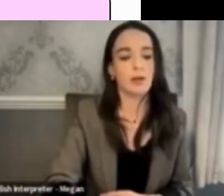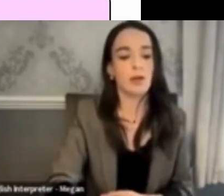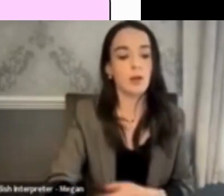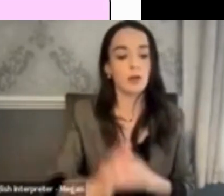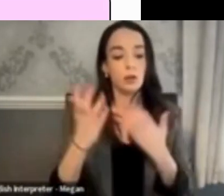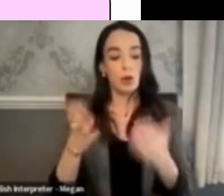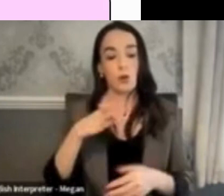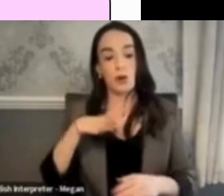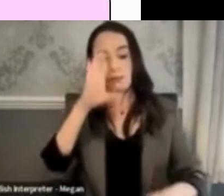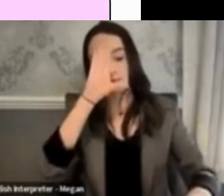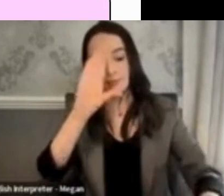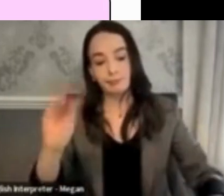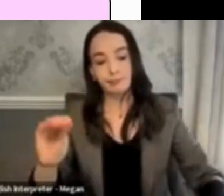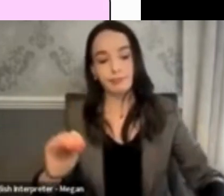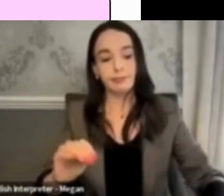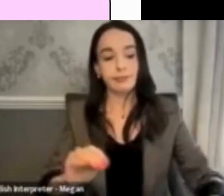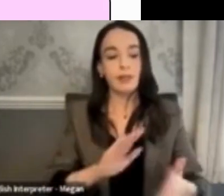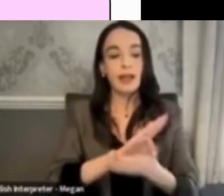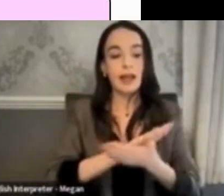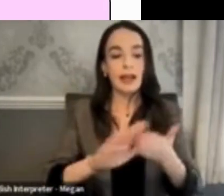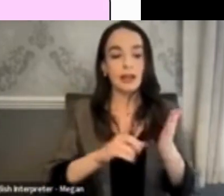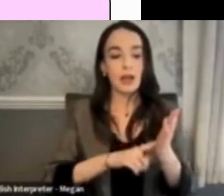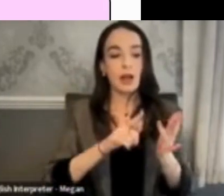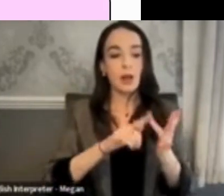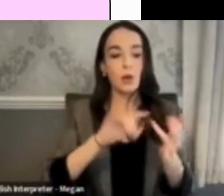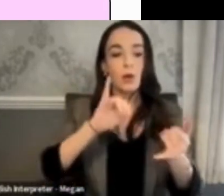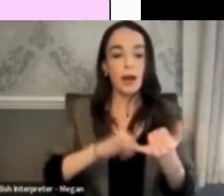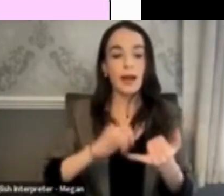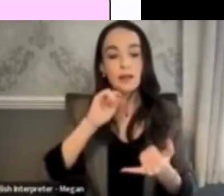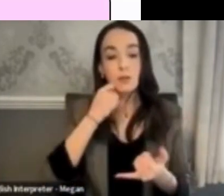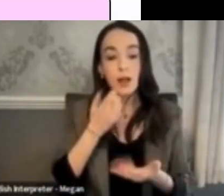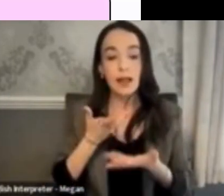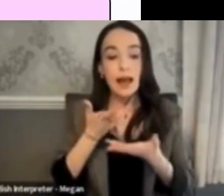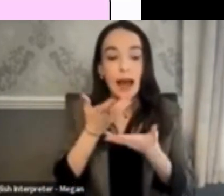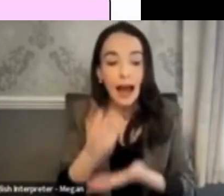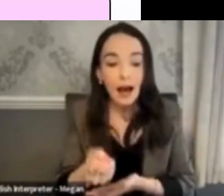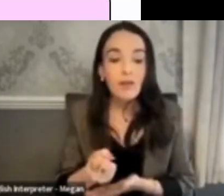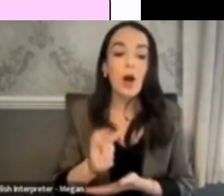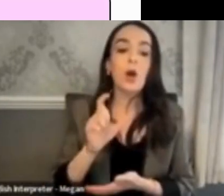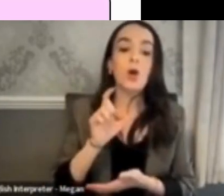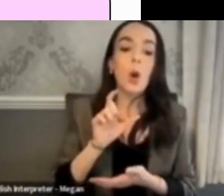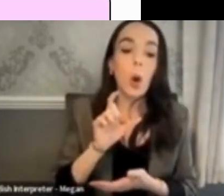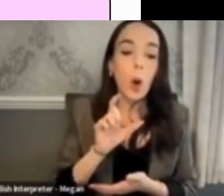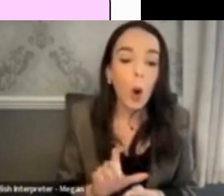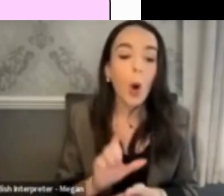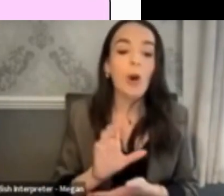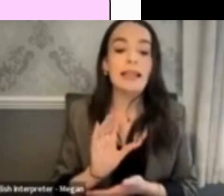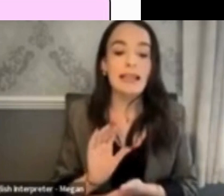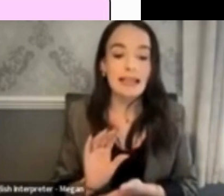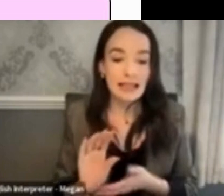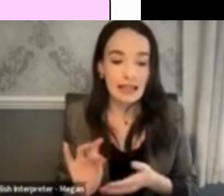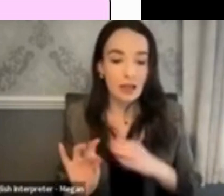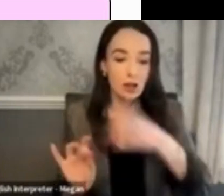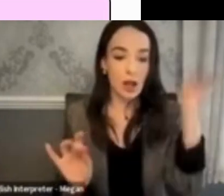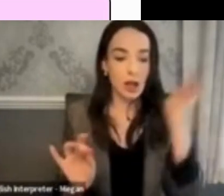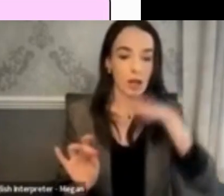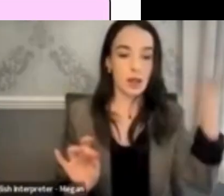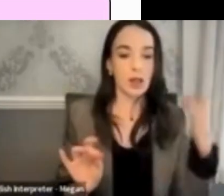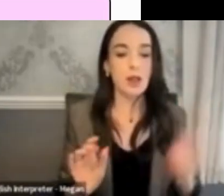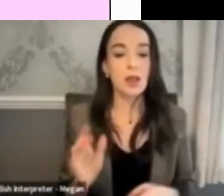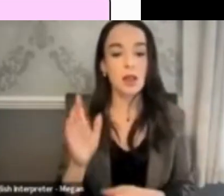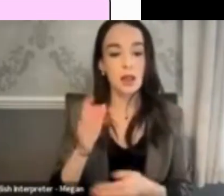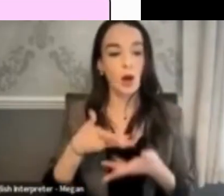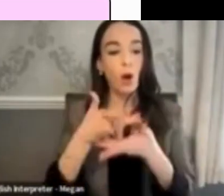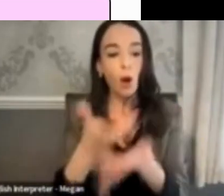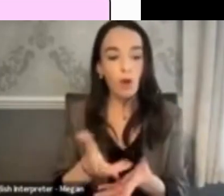Capital Grant after their funding agreement for the Revenue Grant has been agreed. That means that you don't need to act immediately on the information